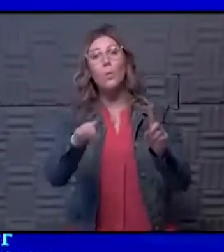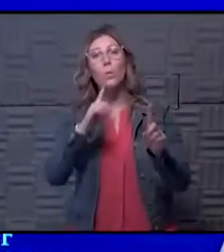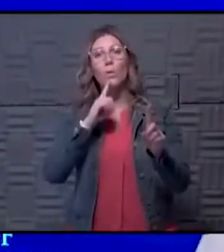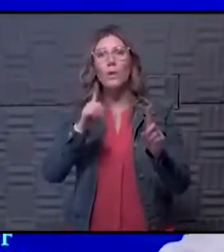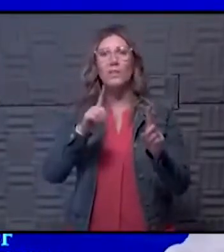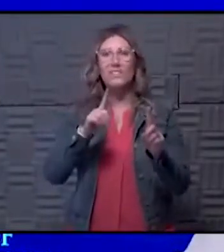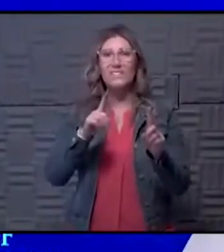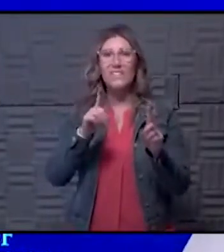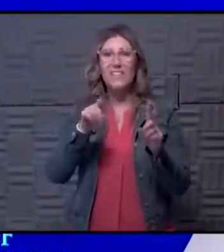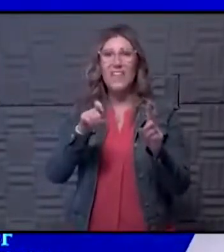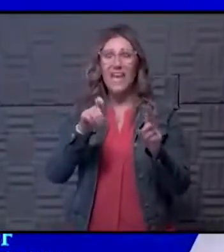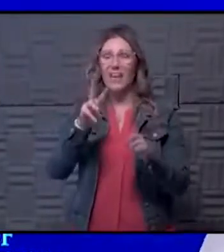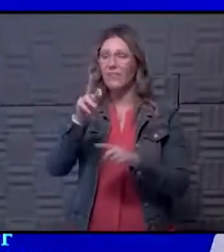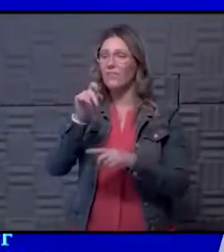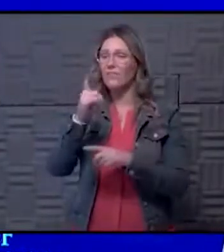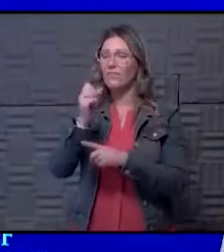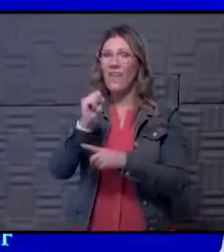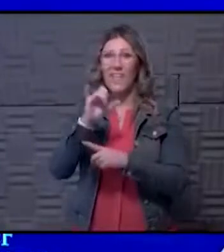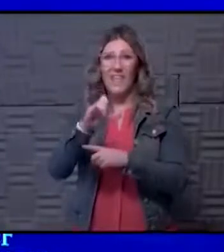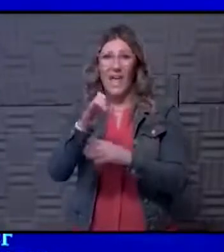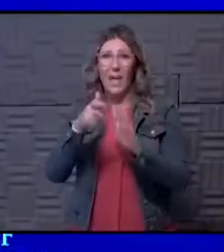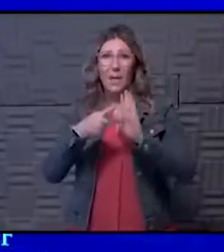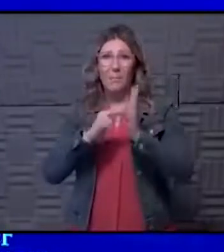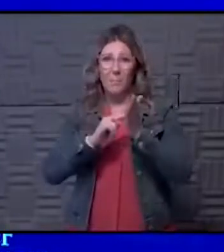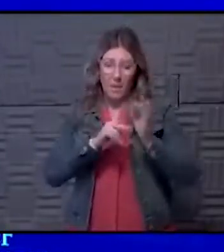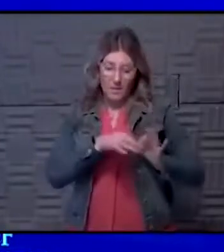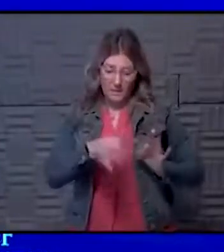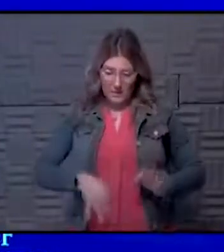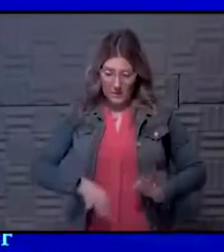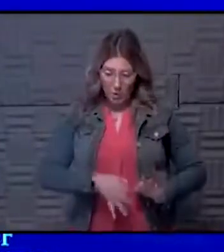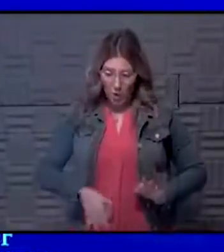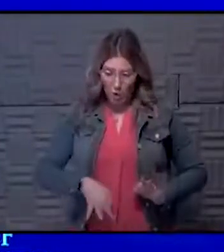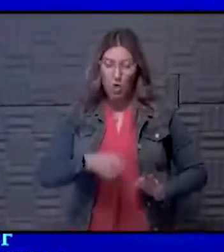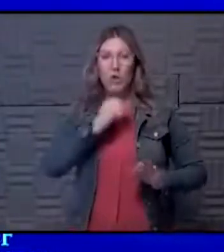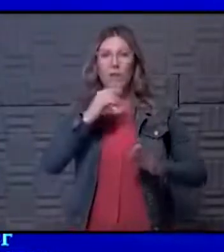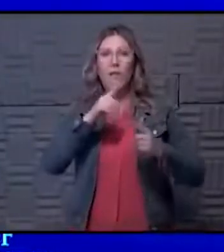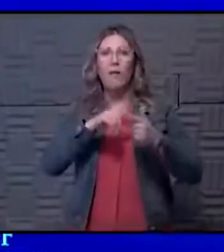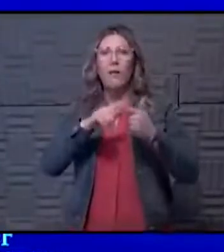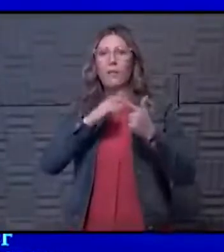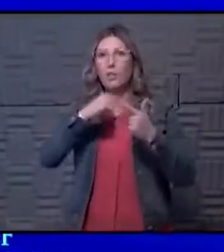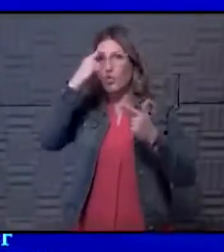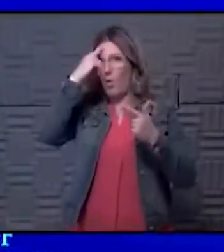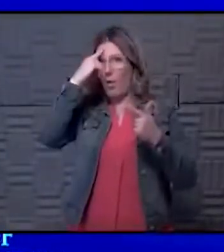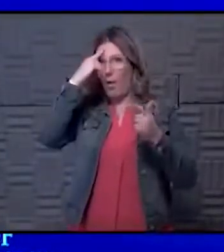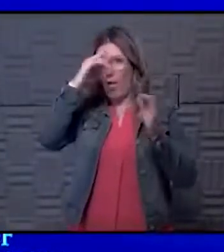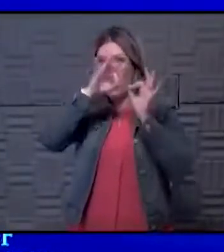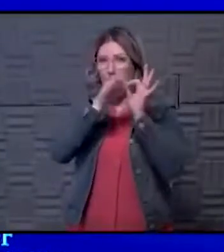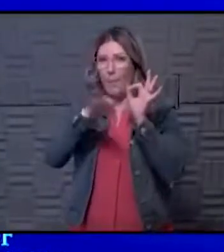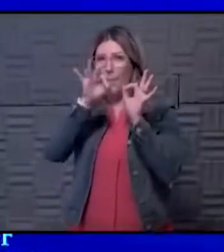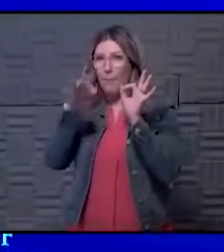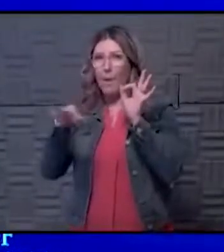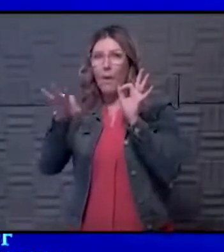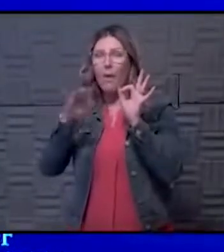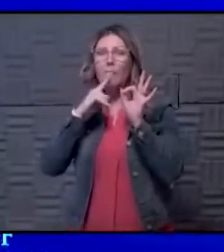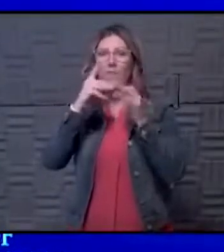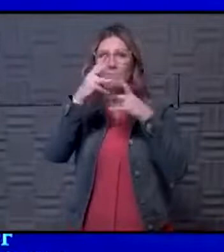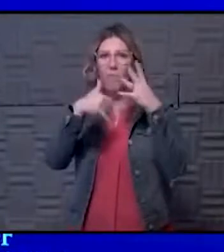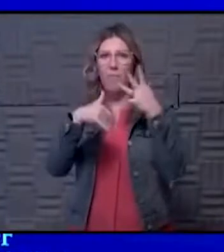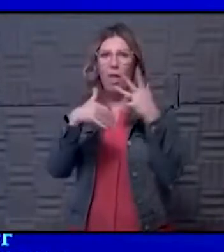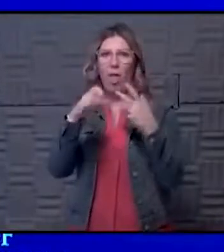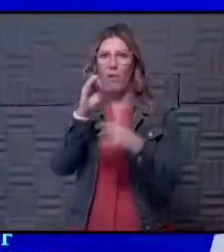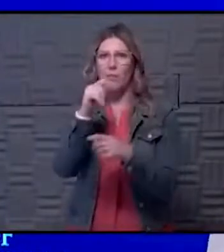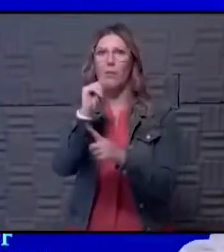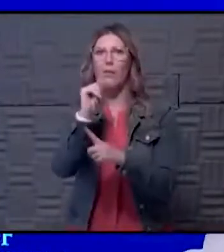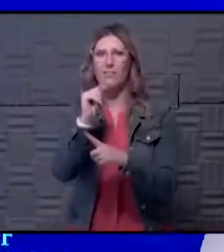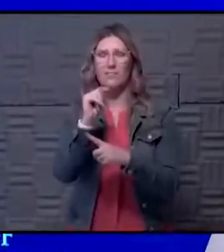vein thrombosis, which is your intestinal vein, and the cerebral venous thrombosis, which is the ones in your head, those are much more unusual than